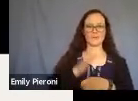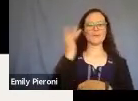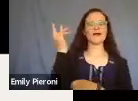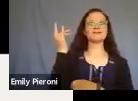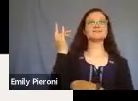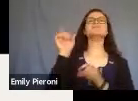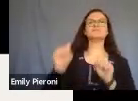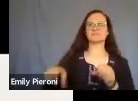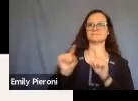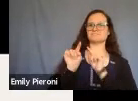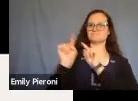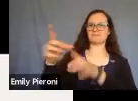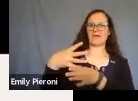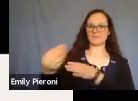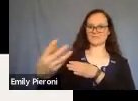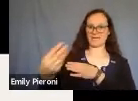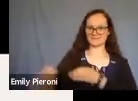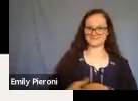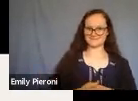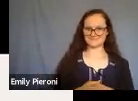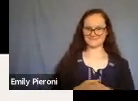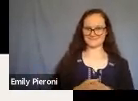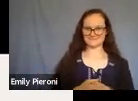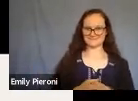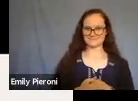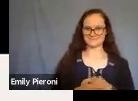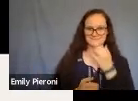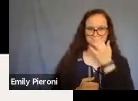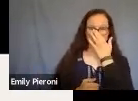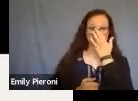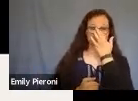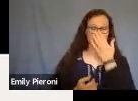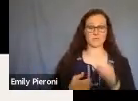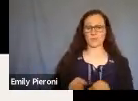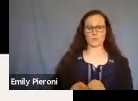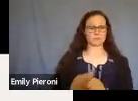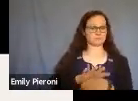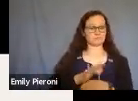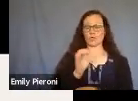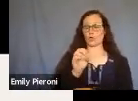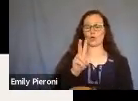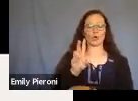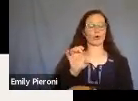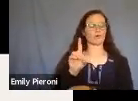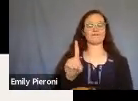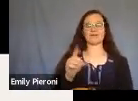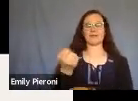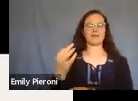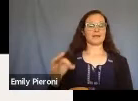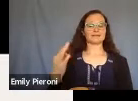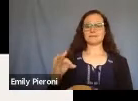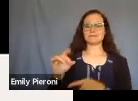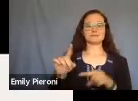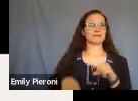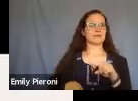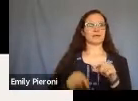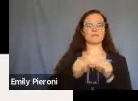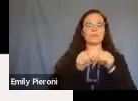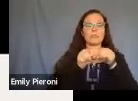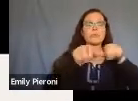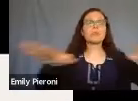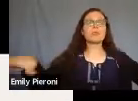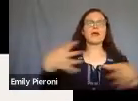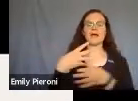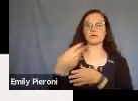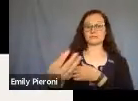that the transmission of coronavirus is limited out of doors. So I want